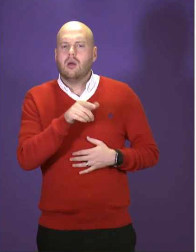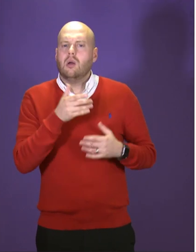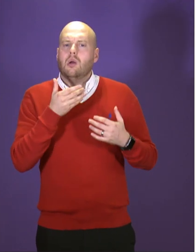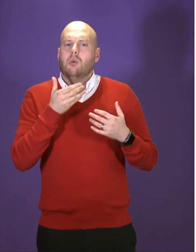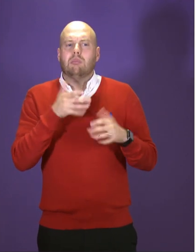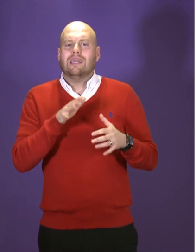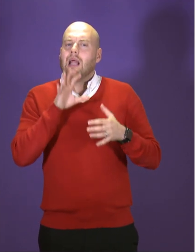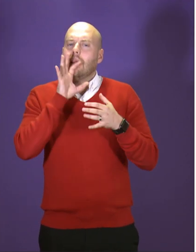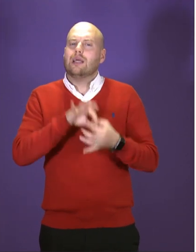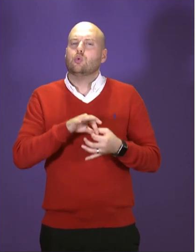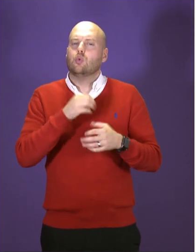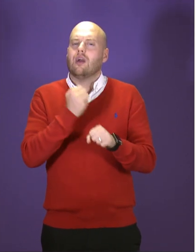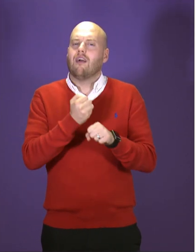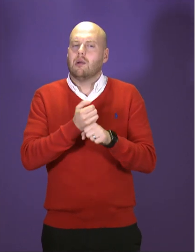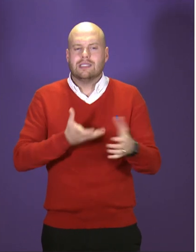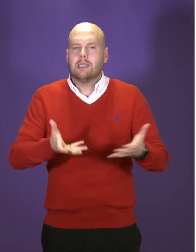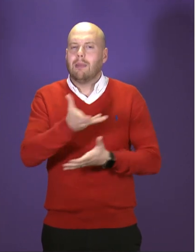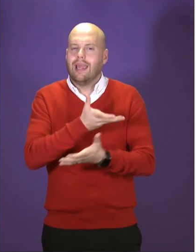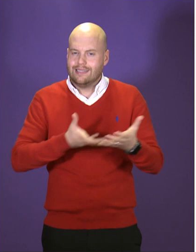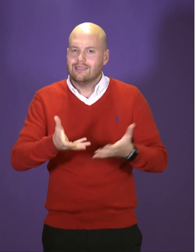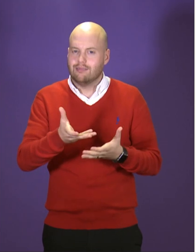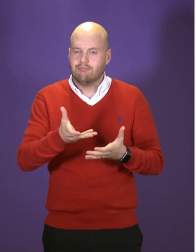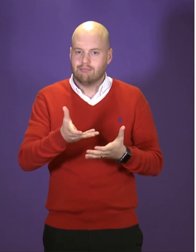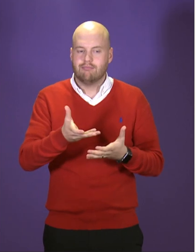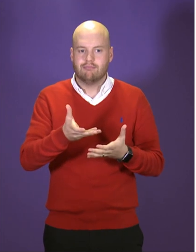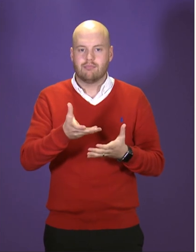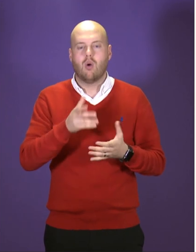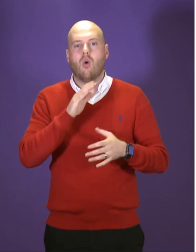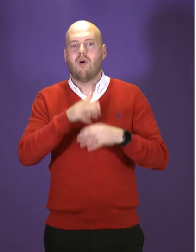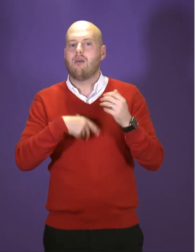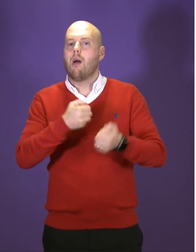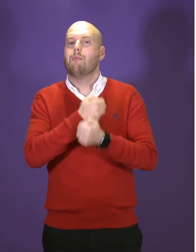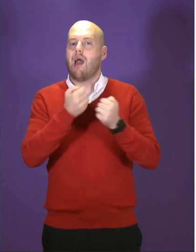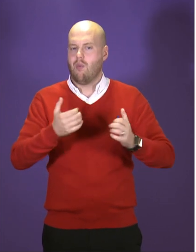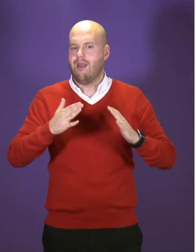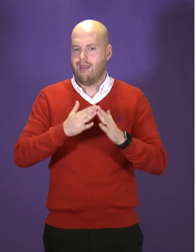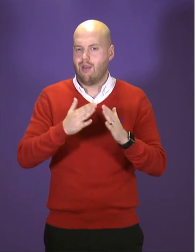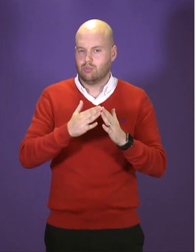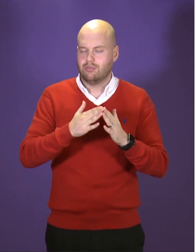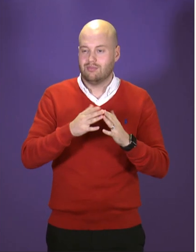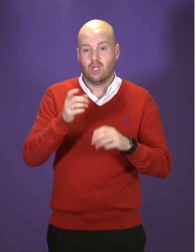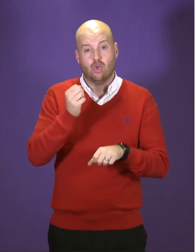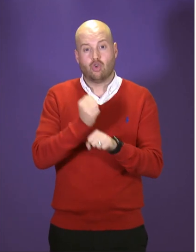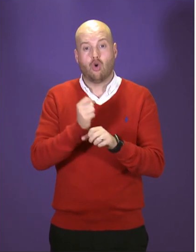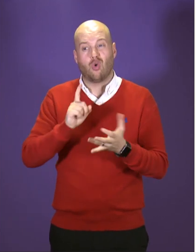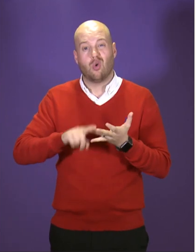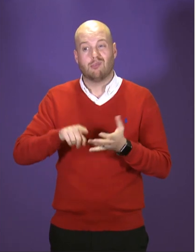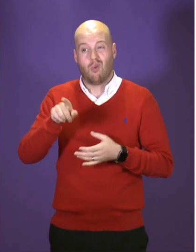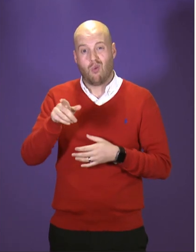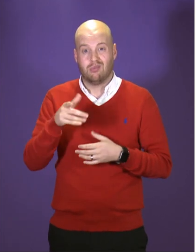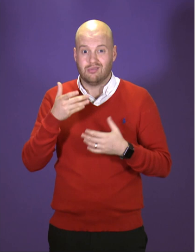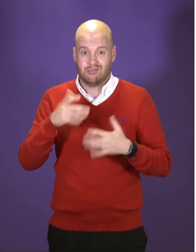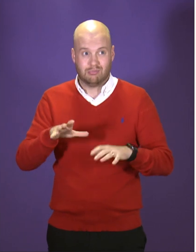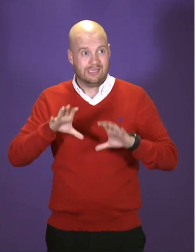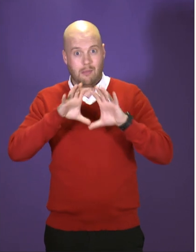Northern powerhouse. George Osborne even had a banner. And the debate about investing in the north